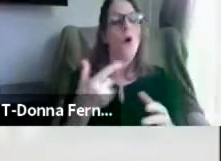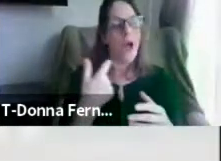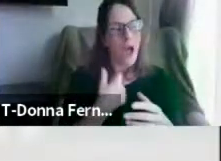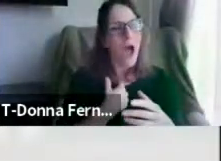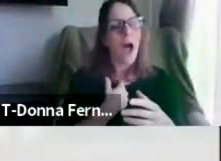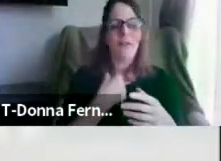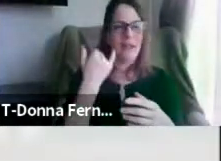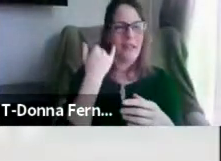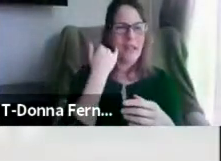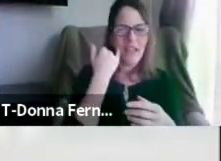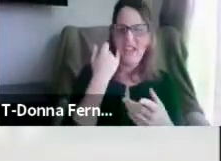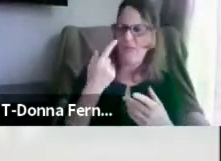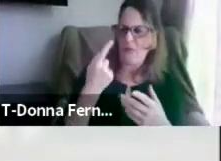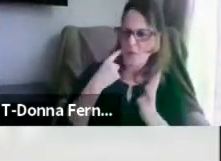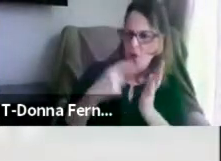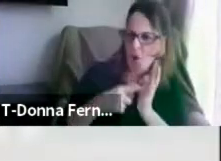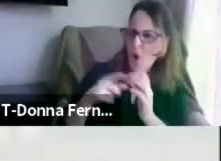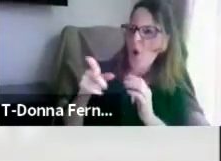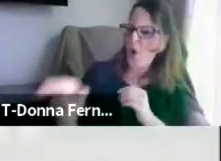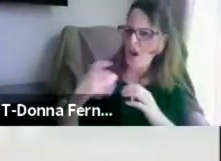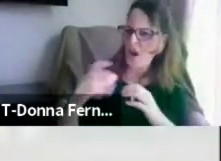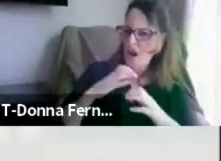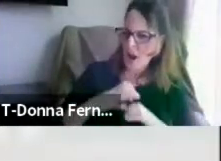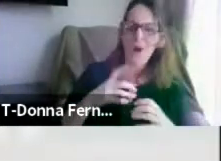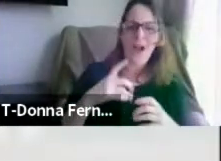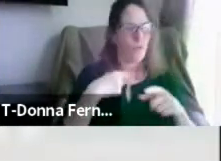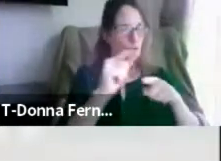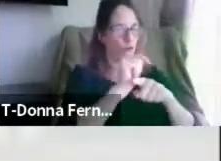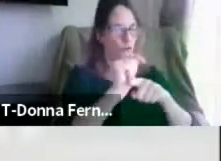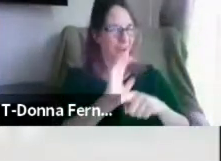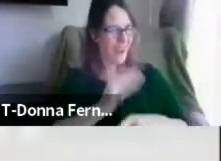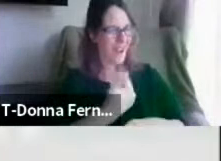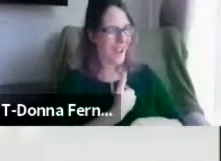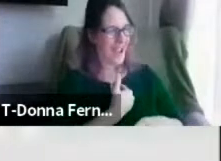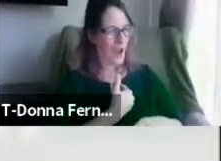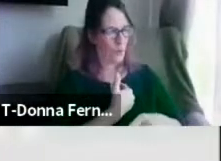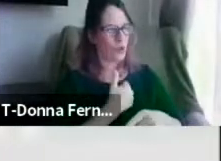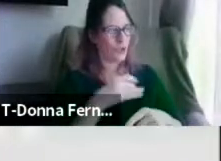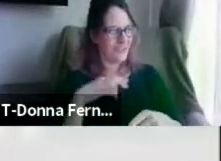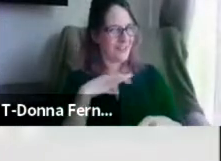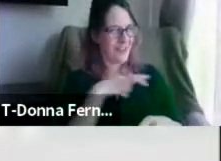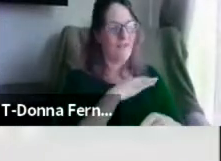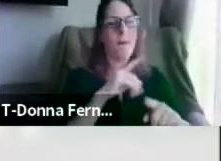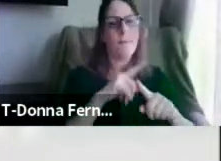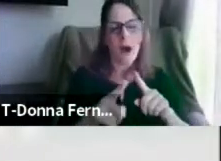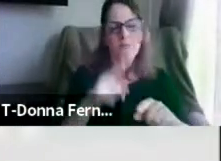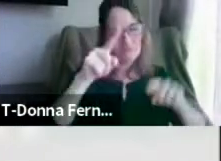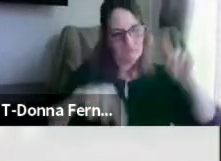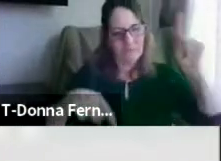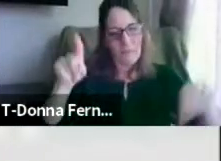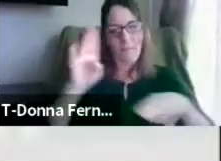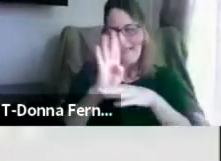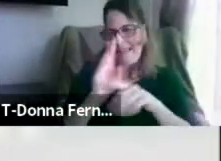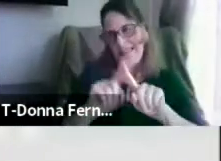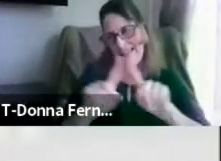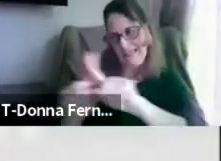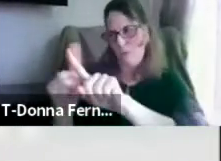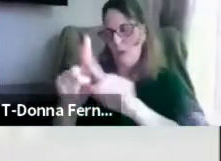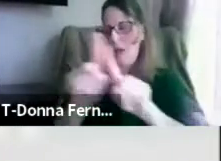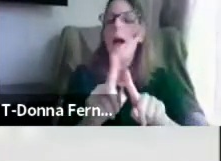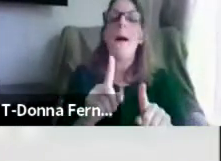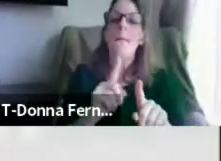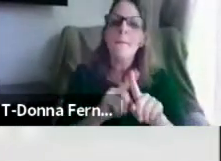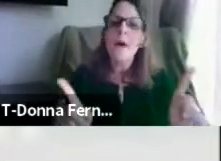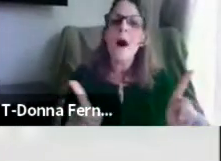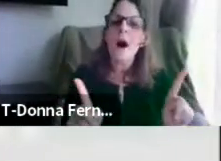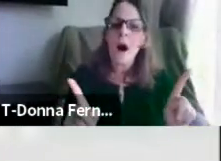if a customer is displaying symptoms. This is going to vary from business to business. We're going to equip our staff with the appropriate